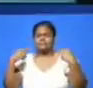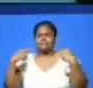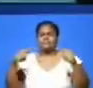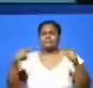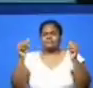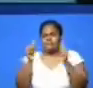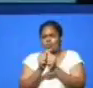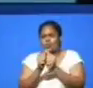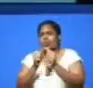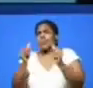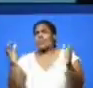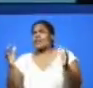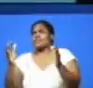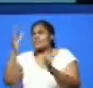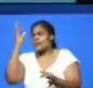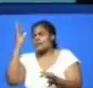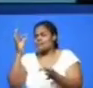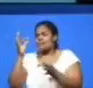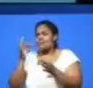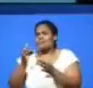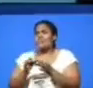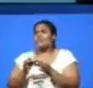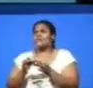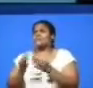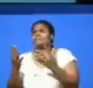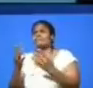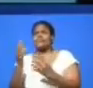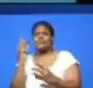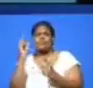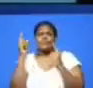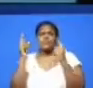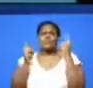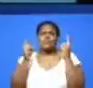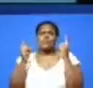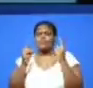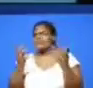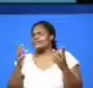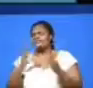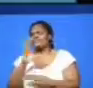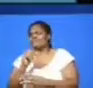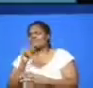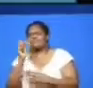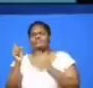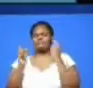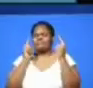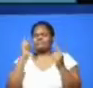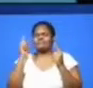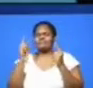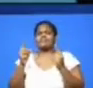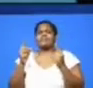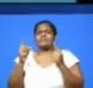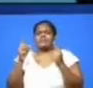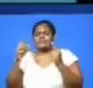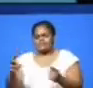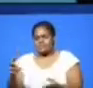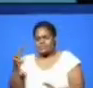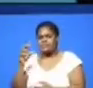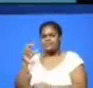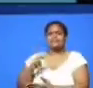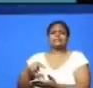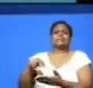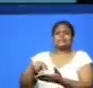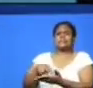find, stand still. Just stand still and see how the Lord to your rescue